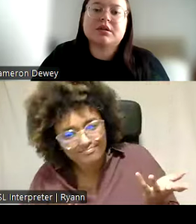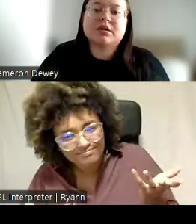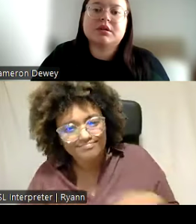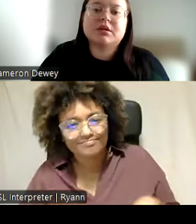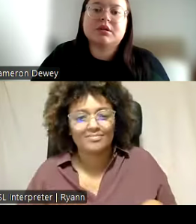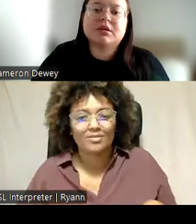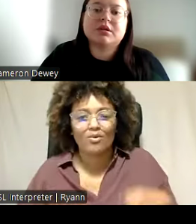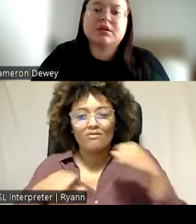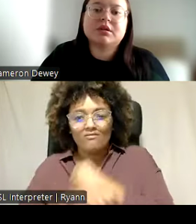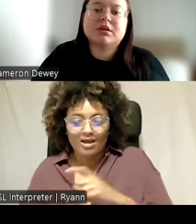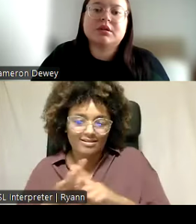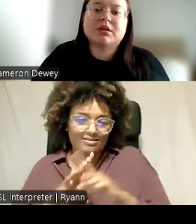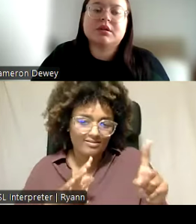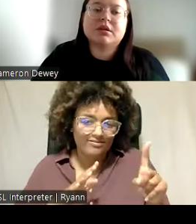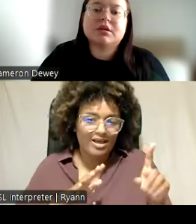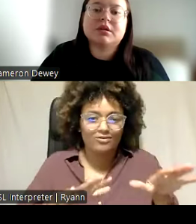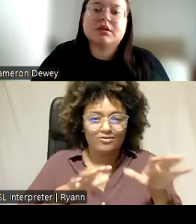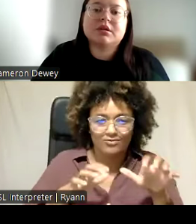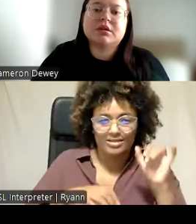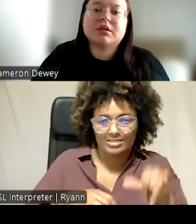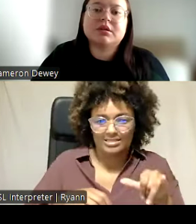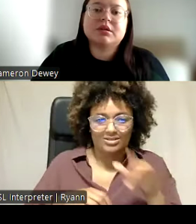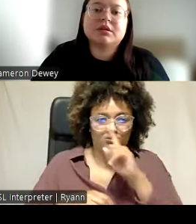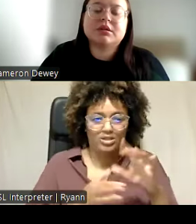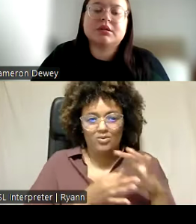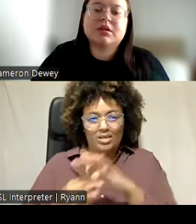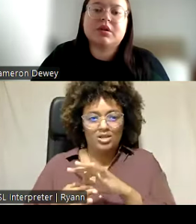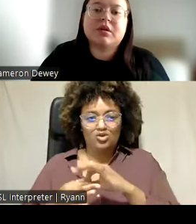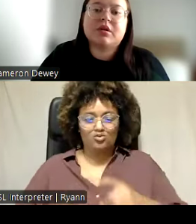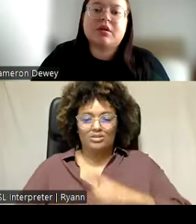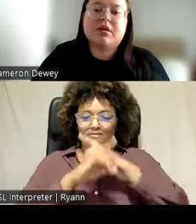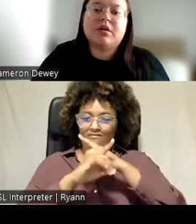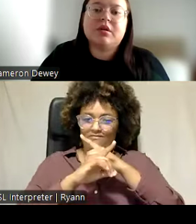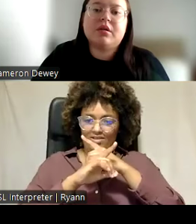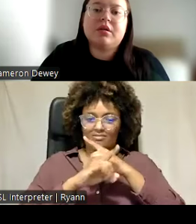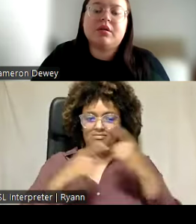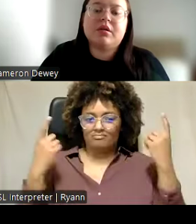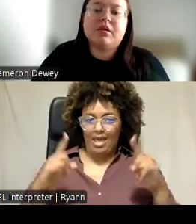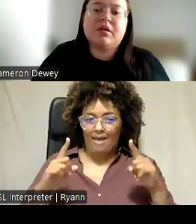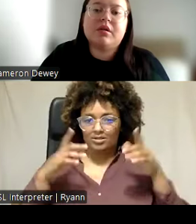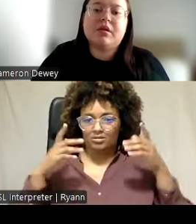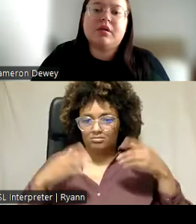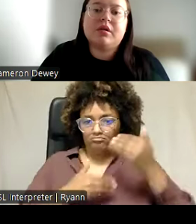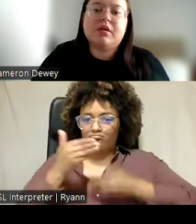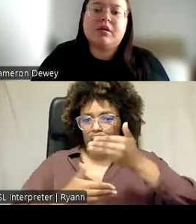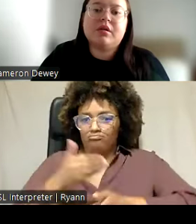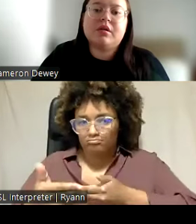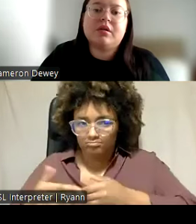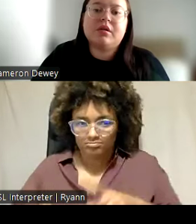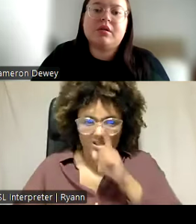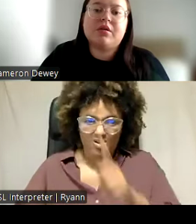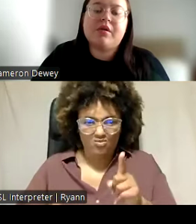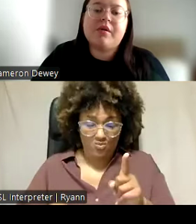defense cascade. And this is a series of ingrained, evolutionary, as well as involuntary